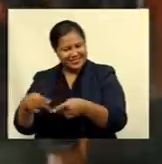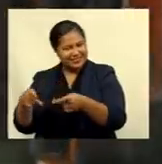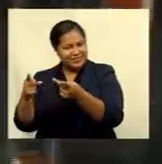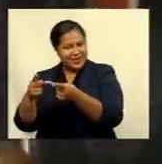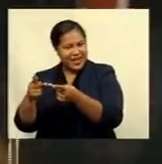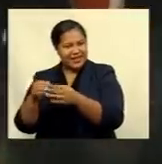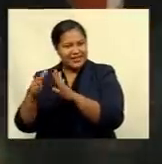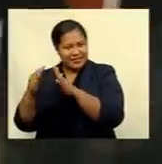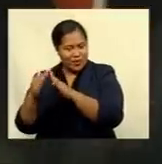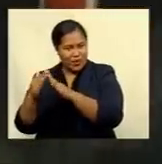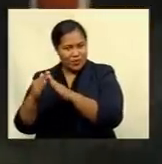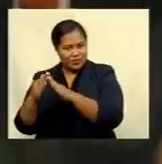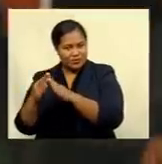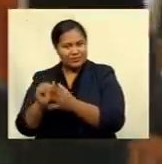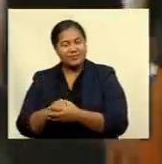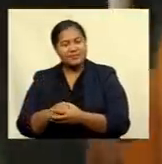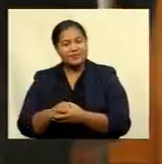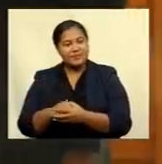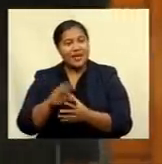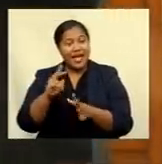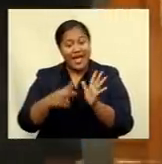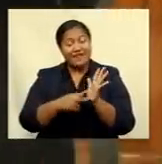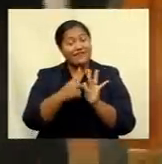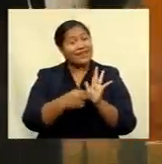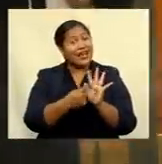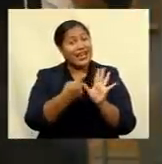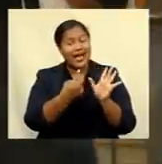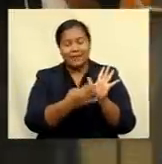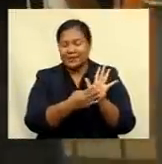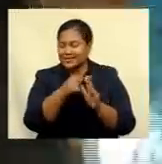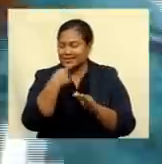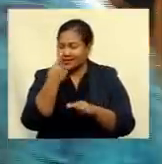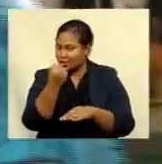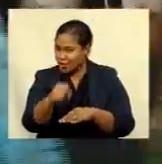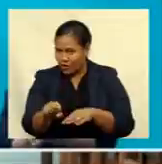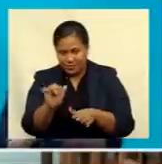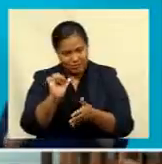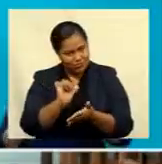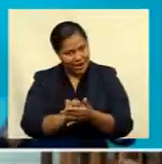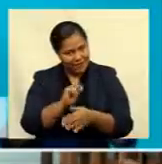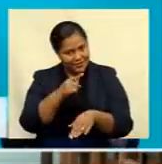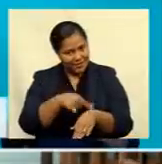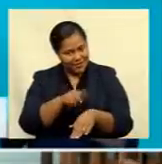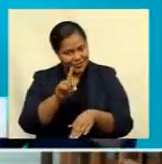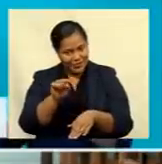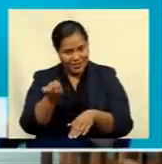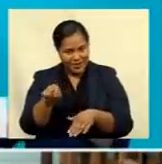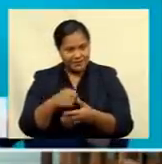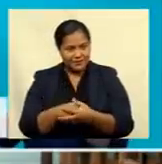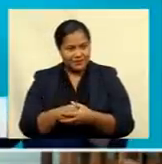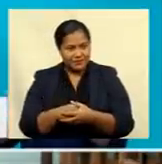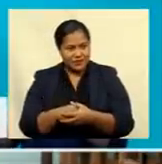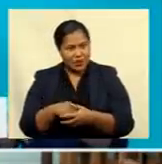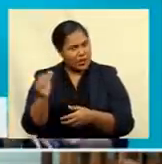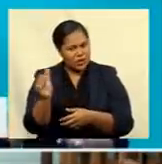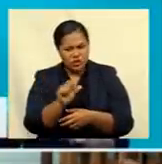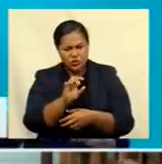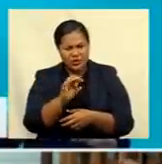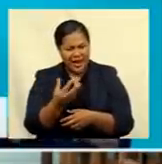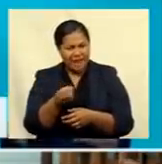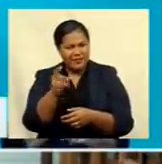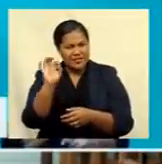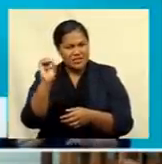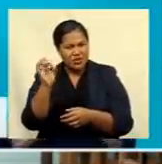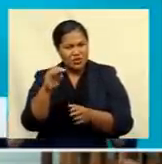and quarters. And William Ngavoka says this is not the right time. We should be going on zero budgeting, not